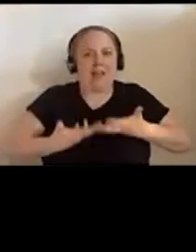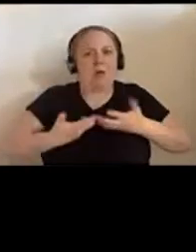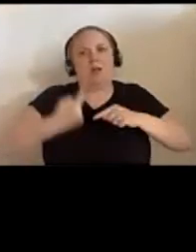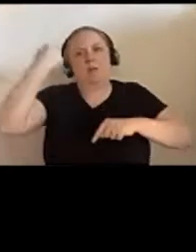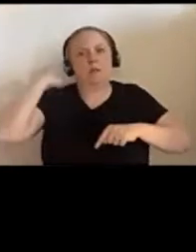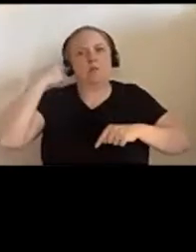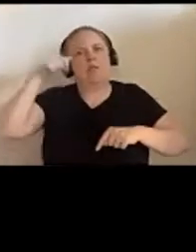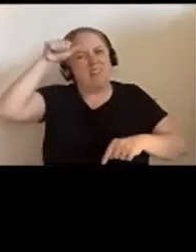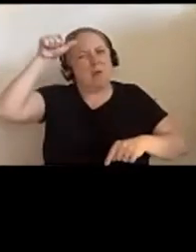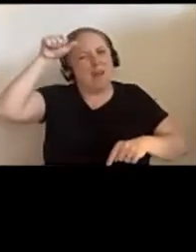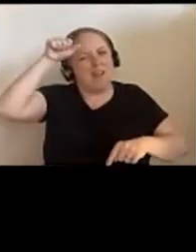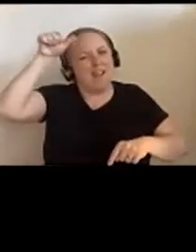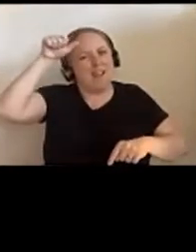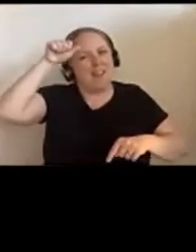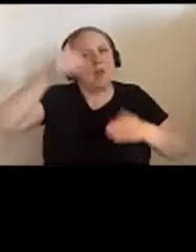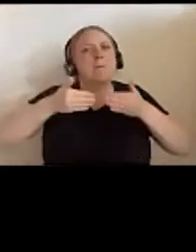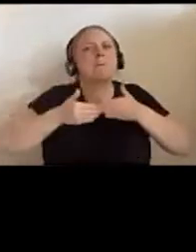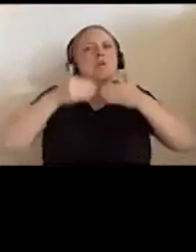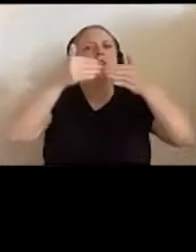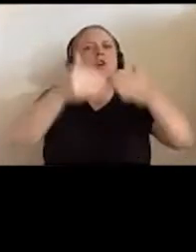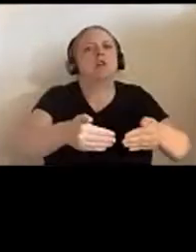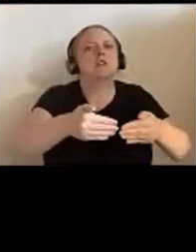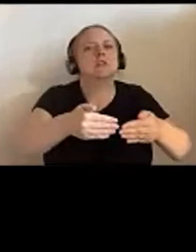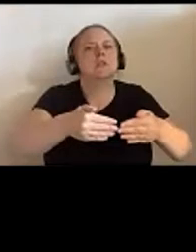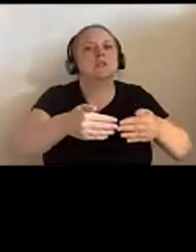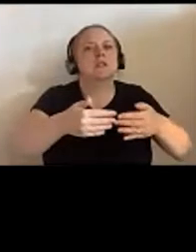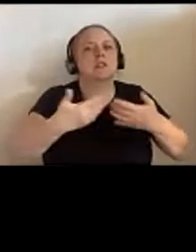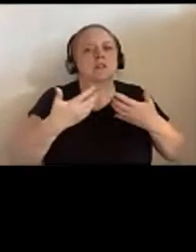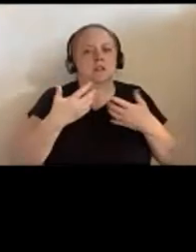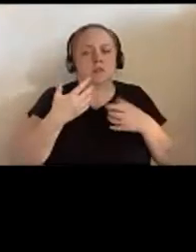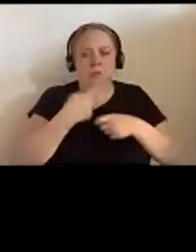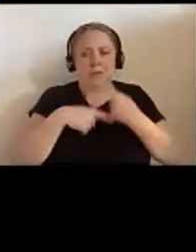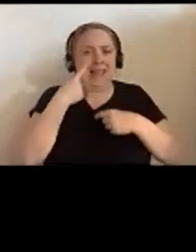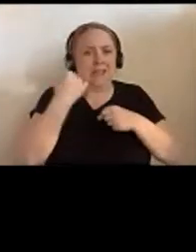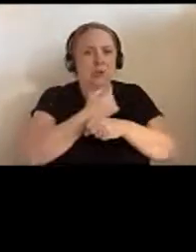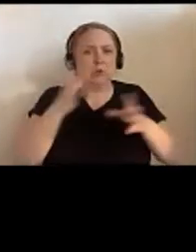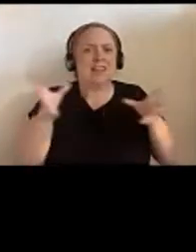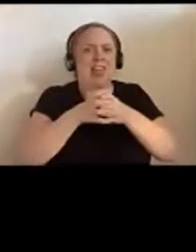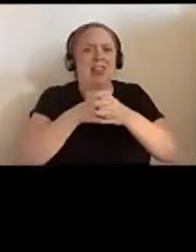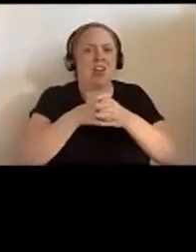aware. And so it's like moving on from that point, what do we do and what can we do together and what